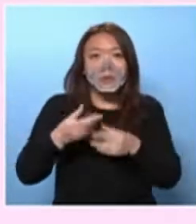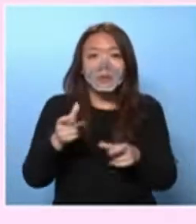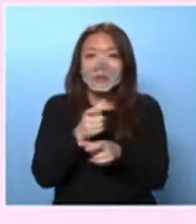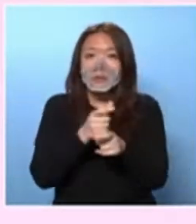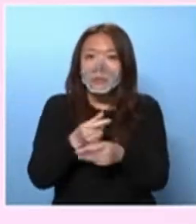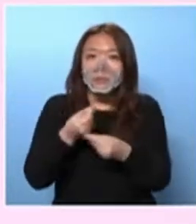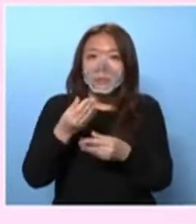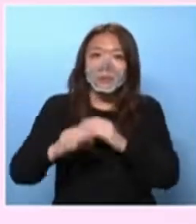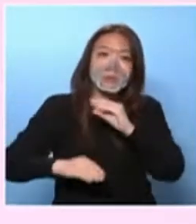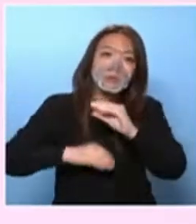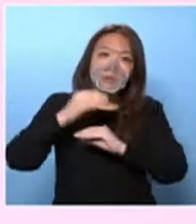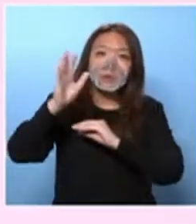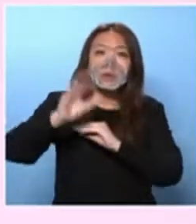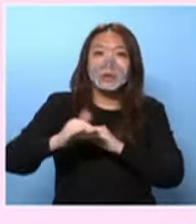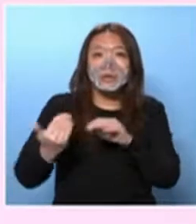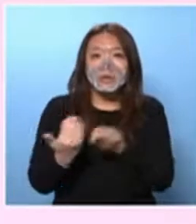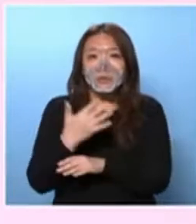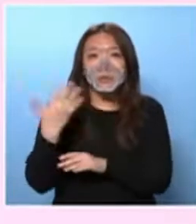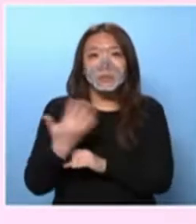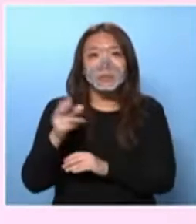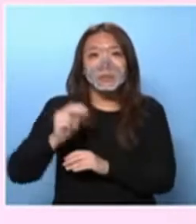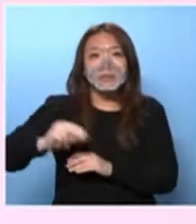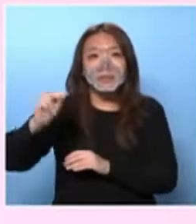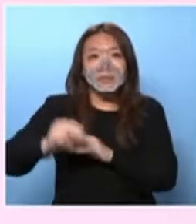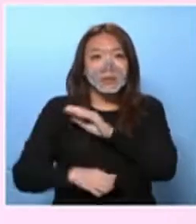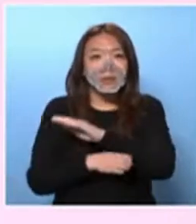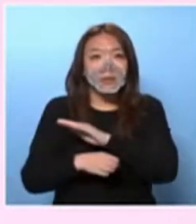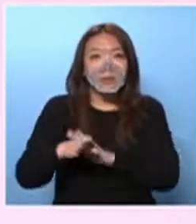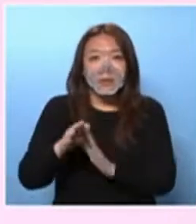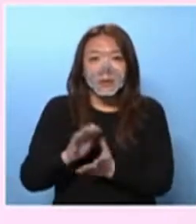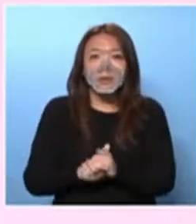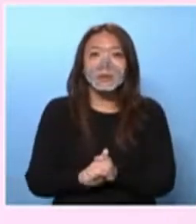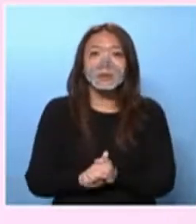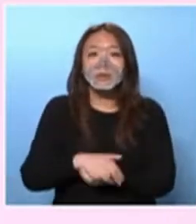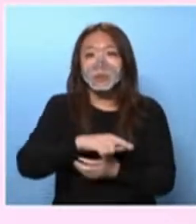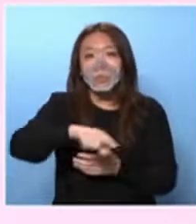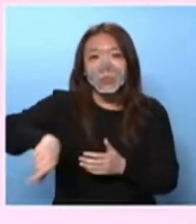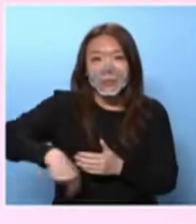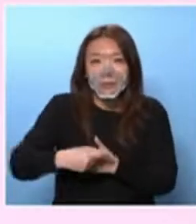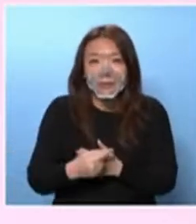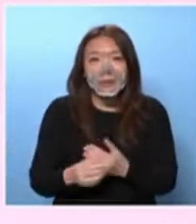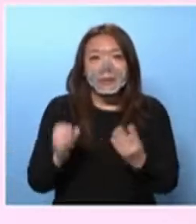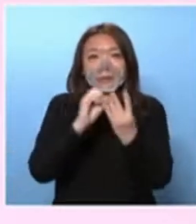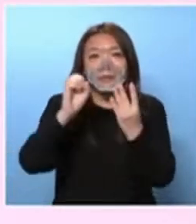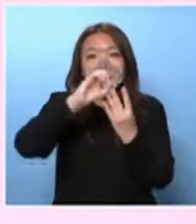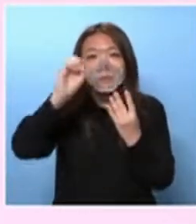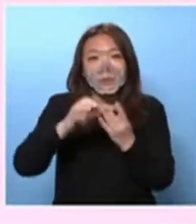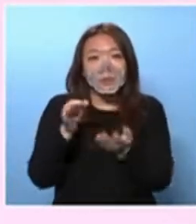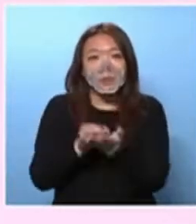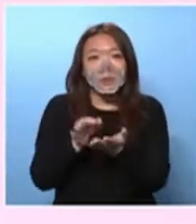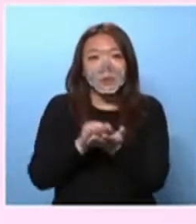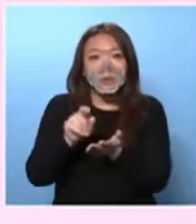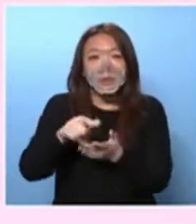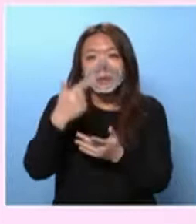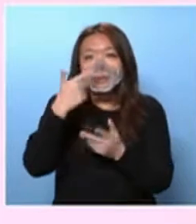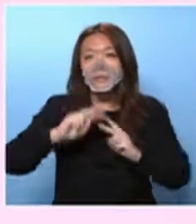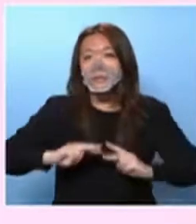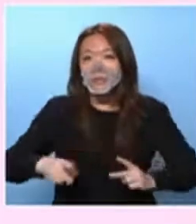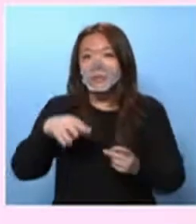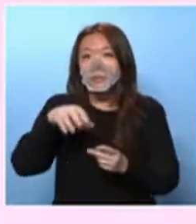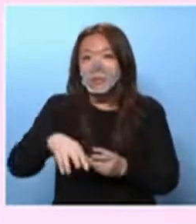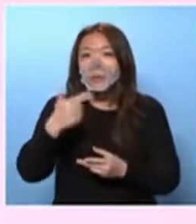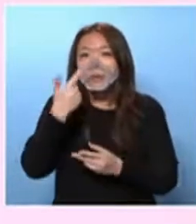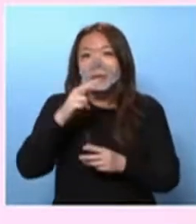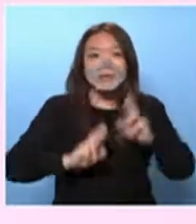to the market sites for the production of over 57,000 units through land sales or putting up railway property developments for